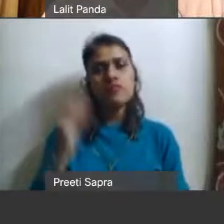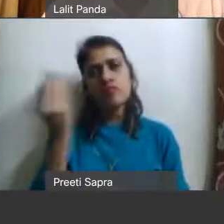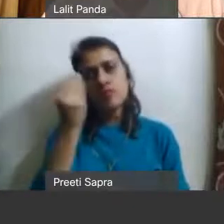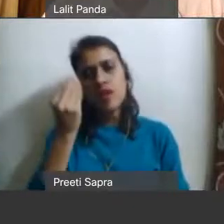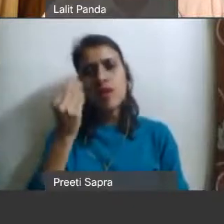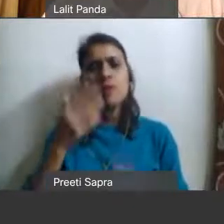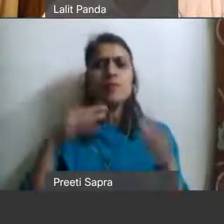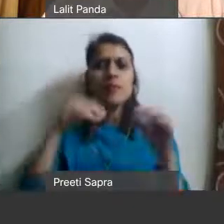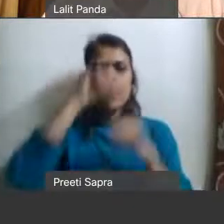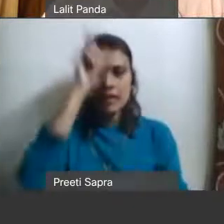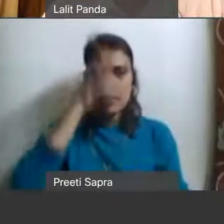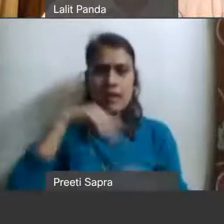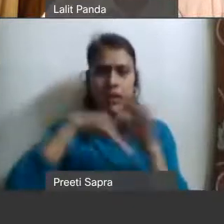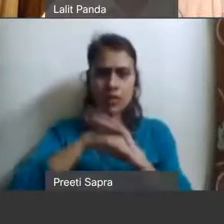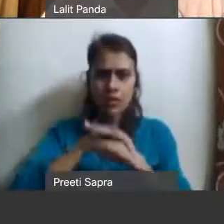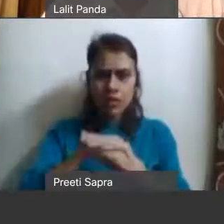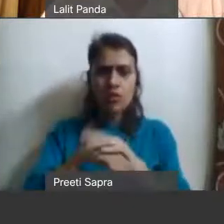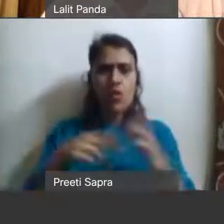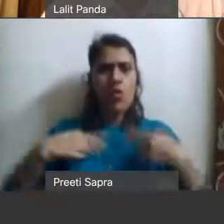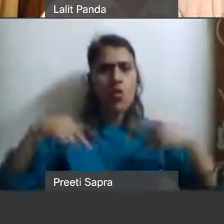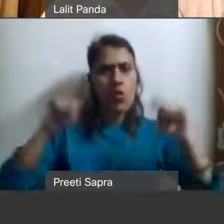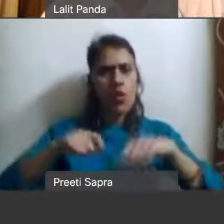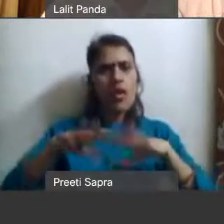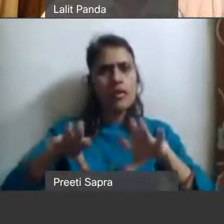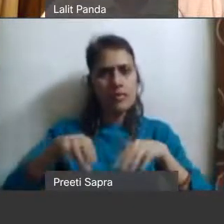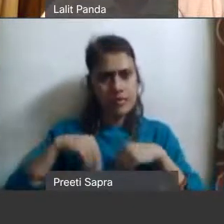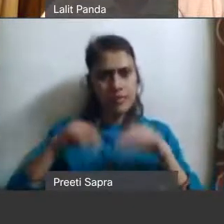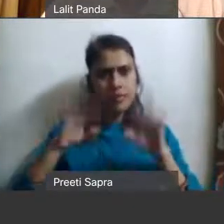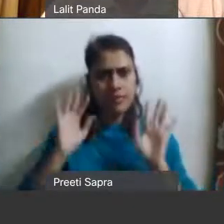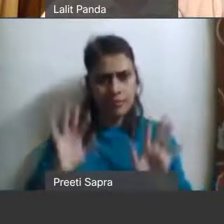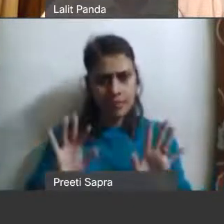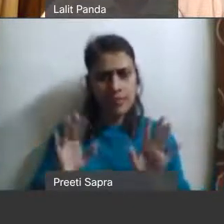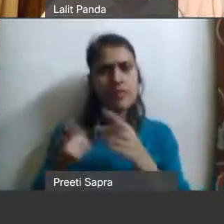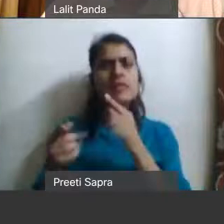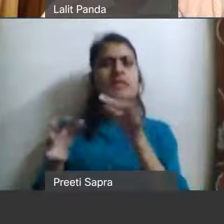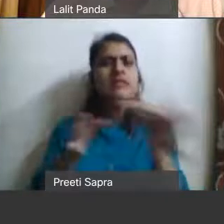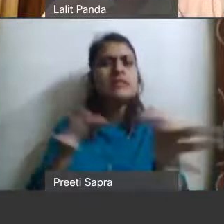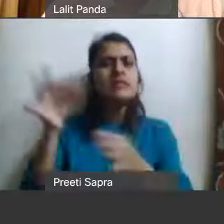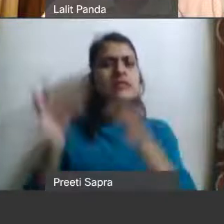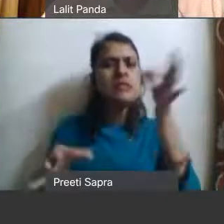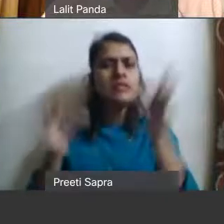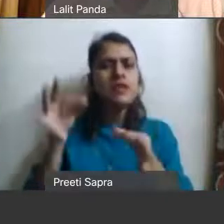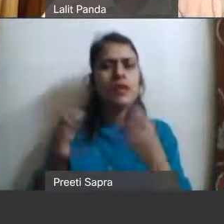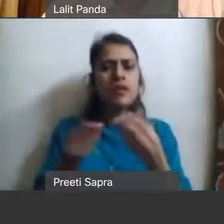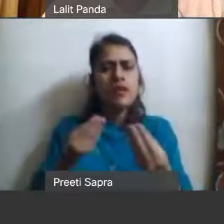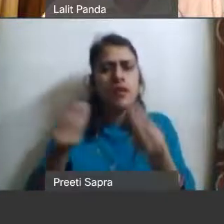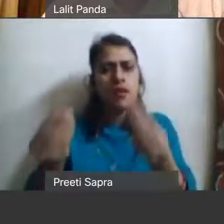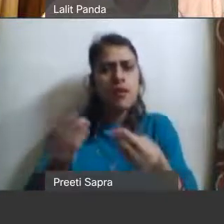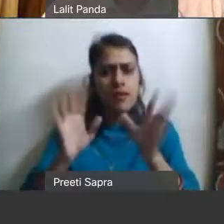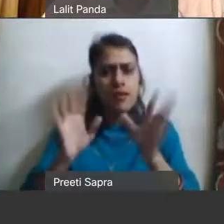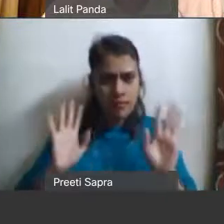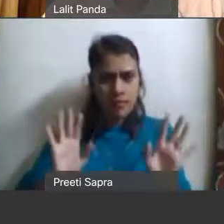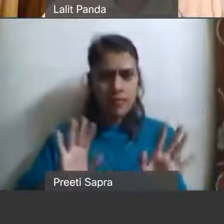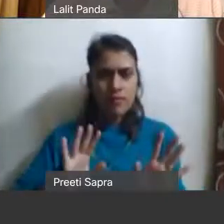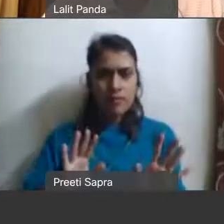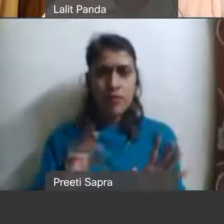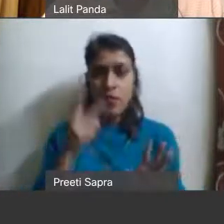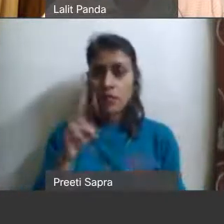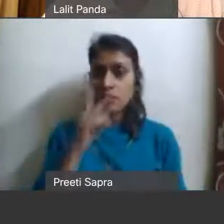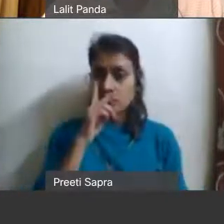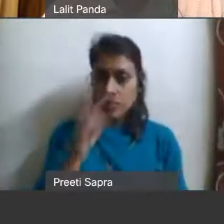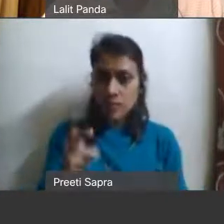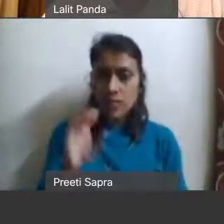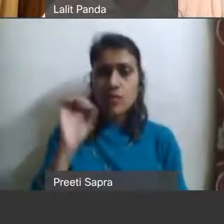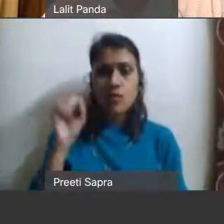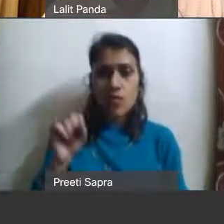India the state's version or the state's justification as a justification on the face of it, without looking at whether